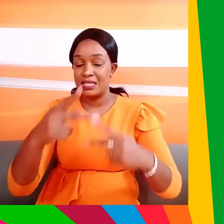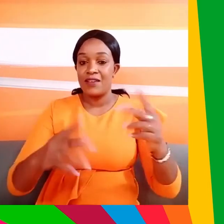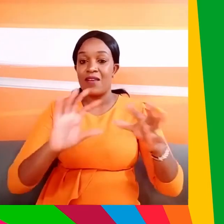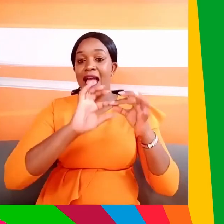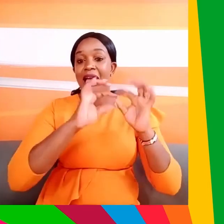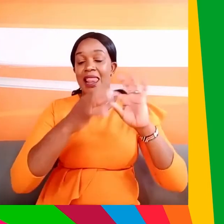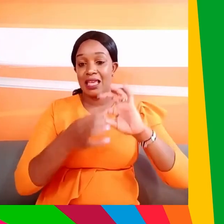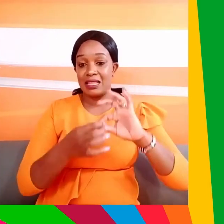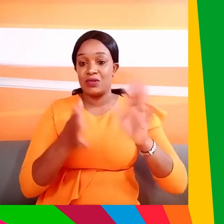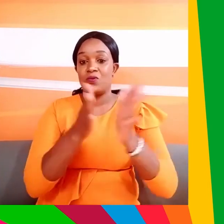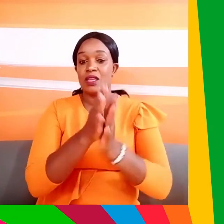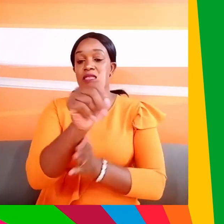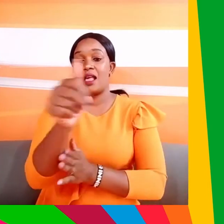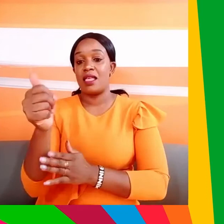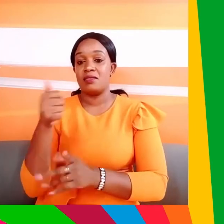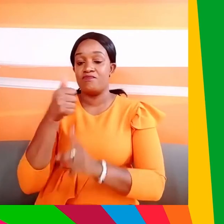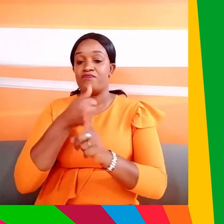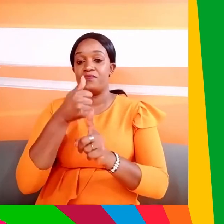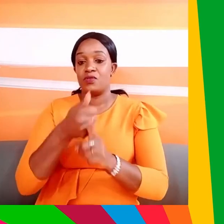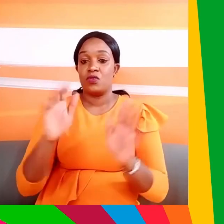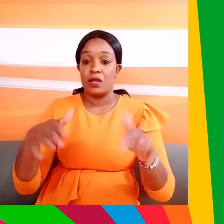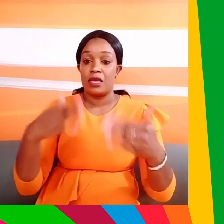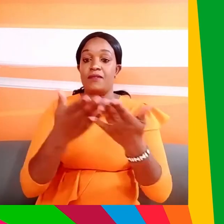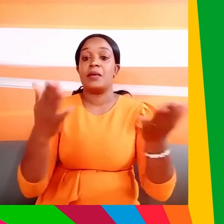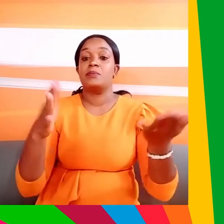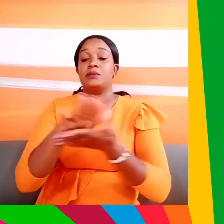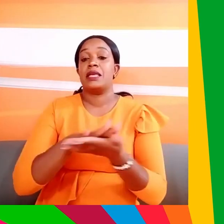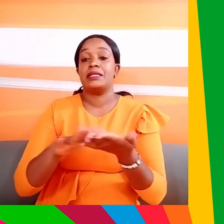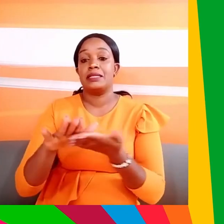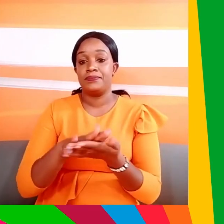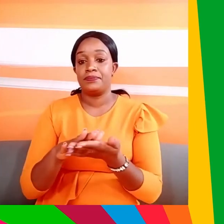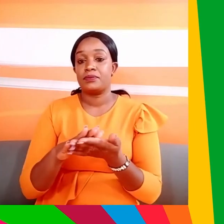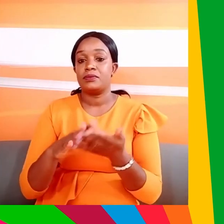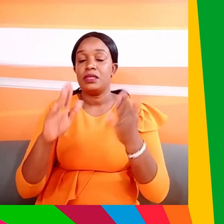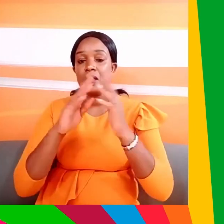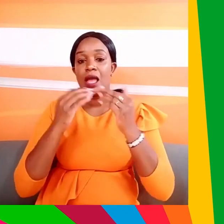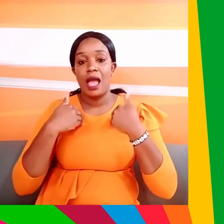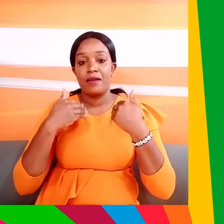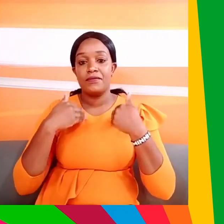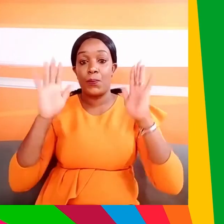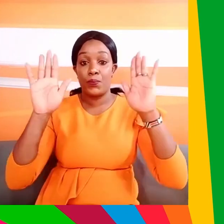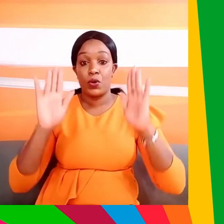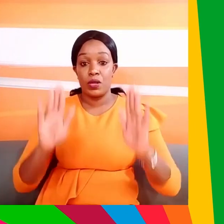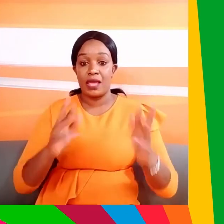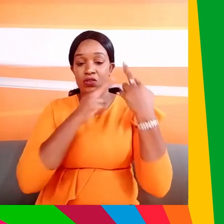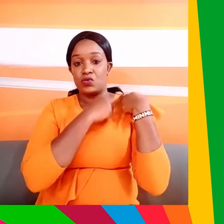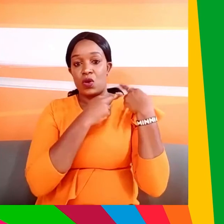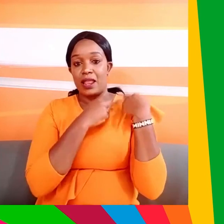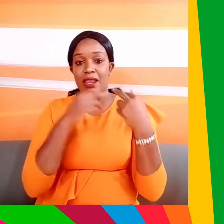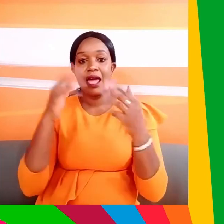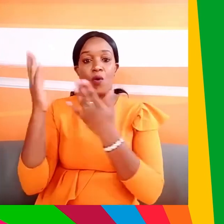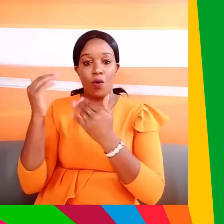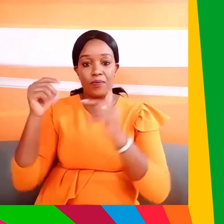to activists, to give them the space to make those radical arguments, have a really important role to play. And I hope, you know, this festival is a moment for